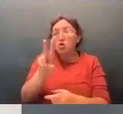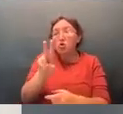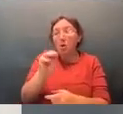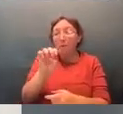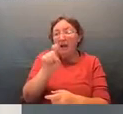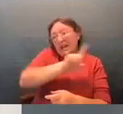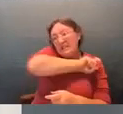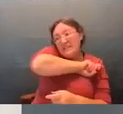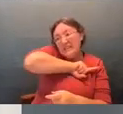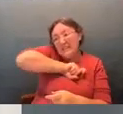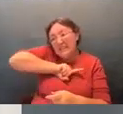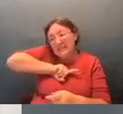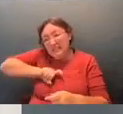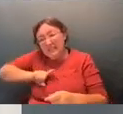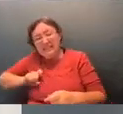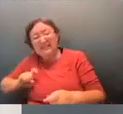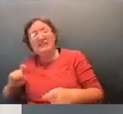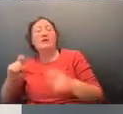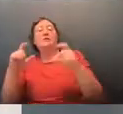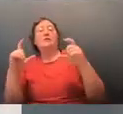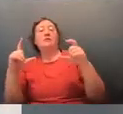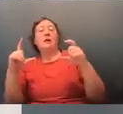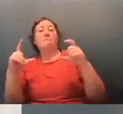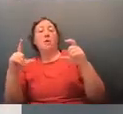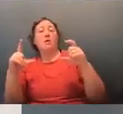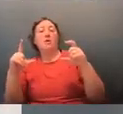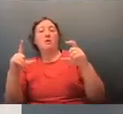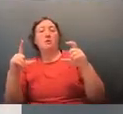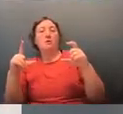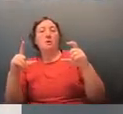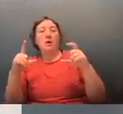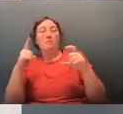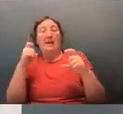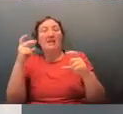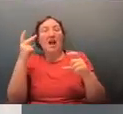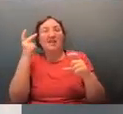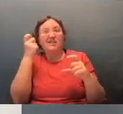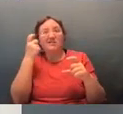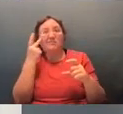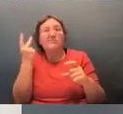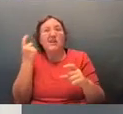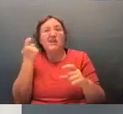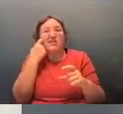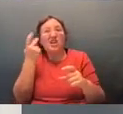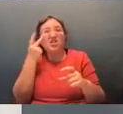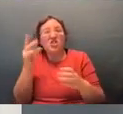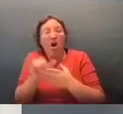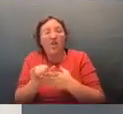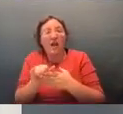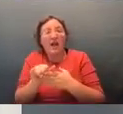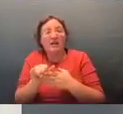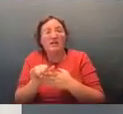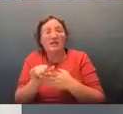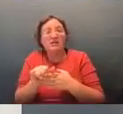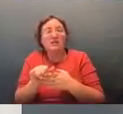line this shot up to make it beautiful like this. Now, it changes the story of how awesome this picture is, but